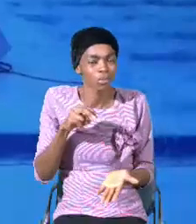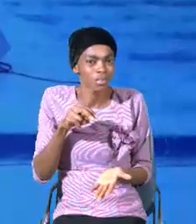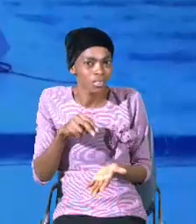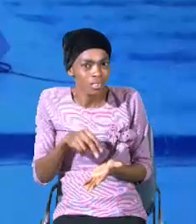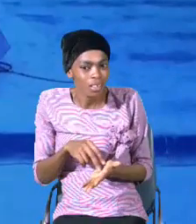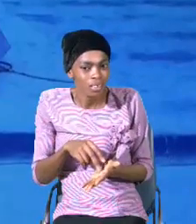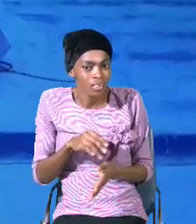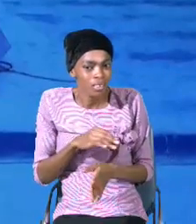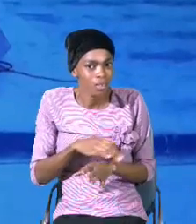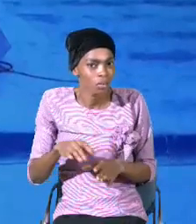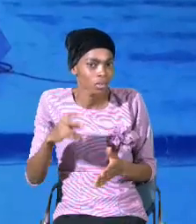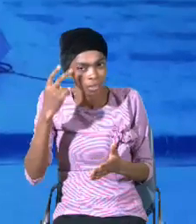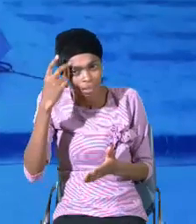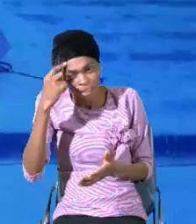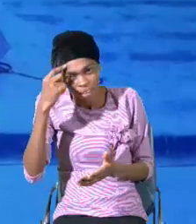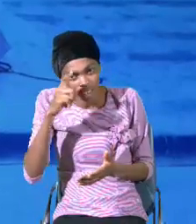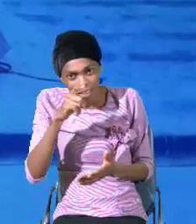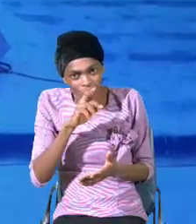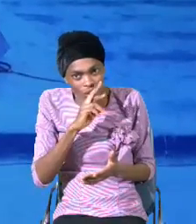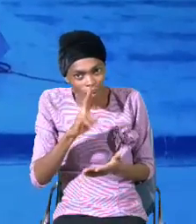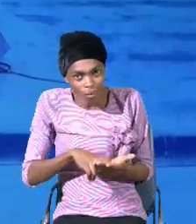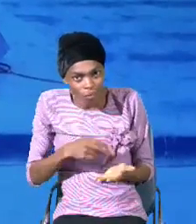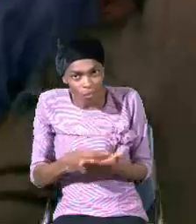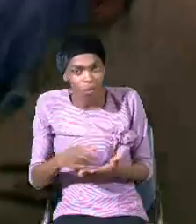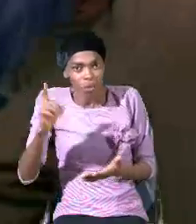you are going to fall, they will hold you.